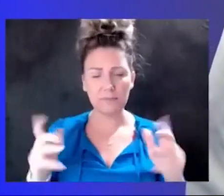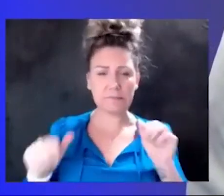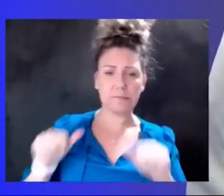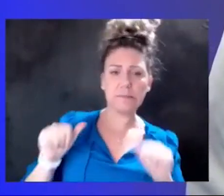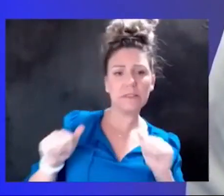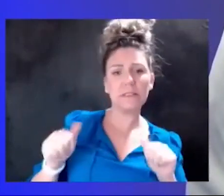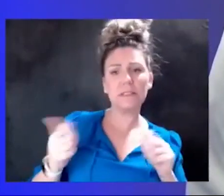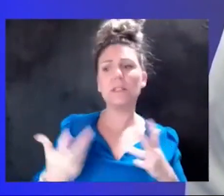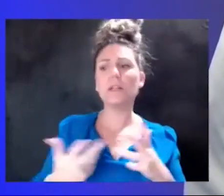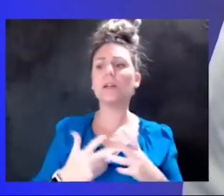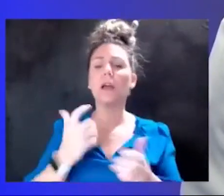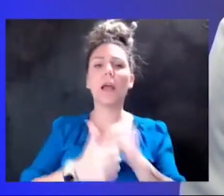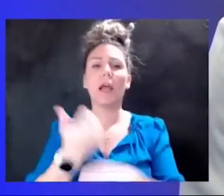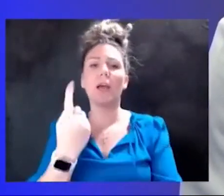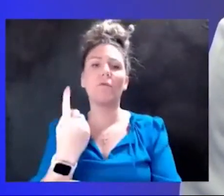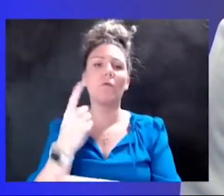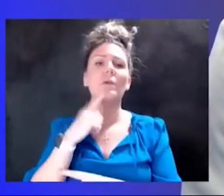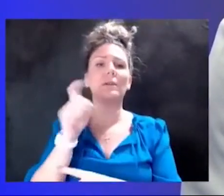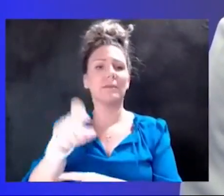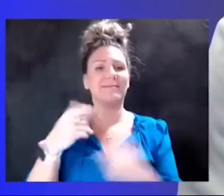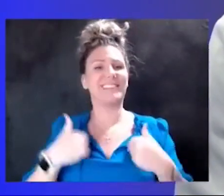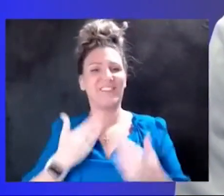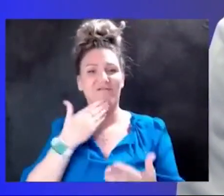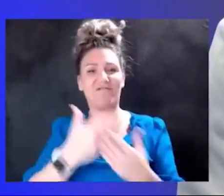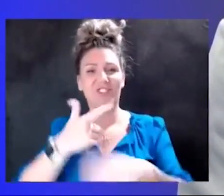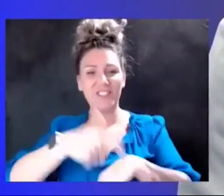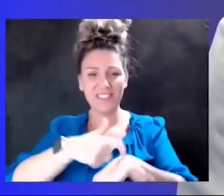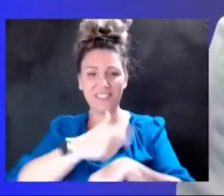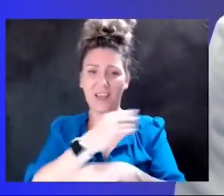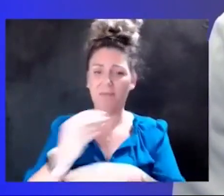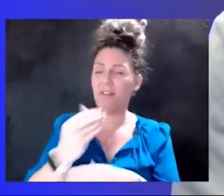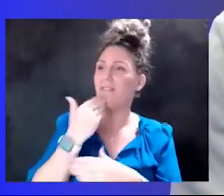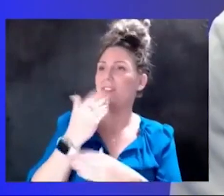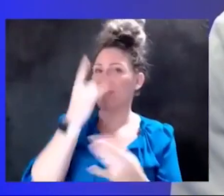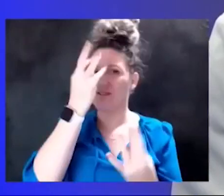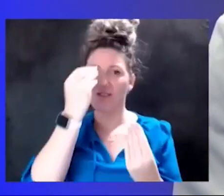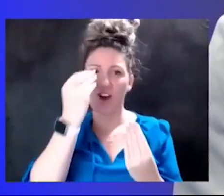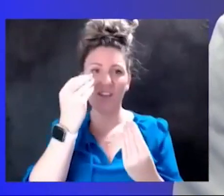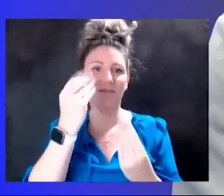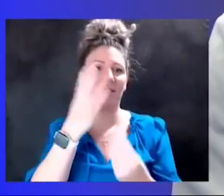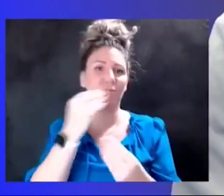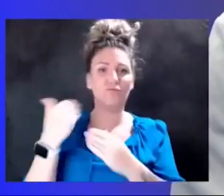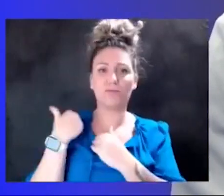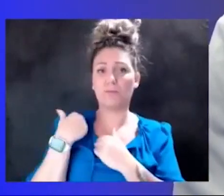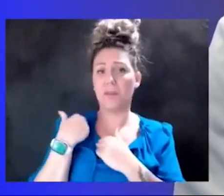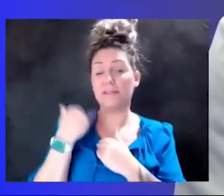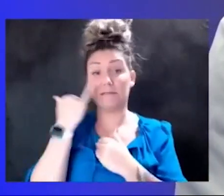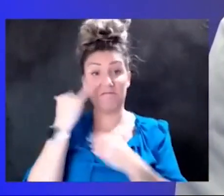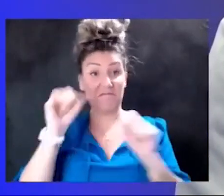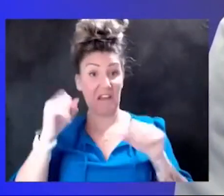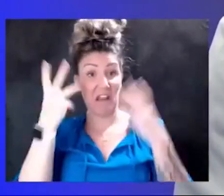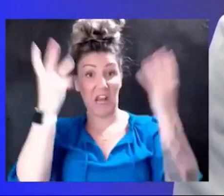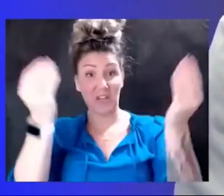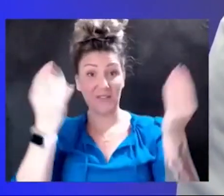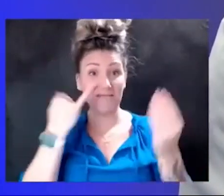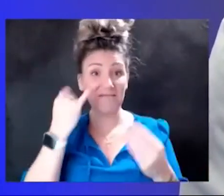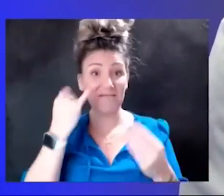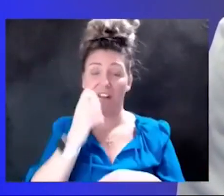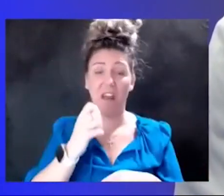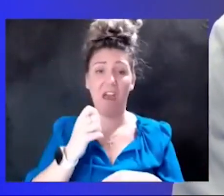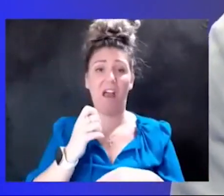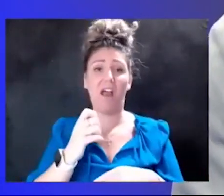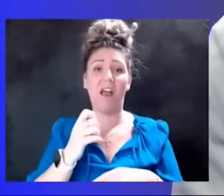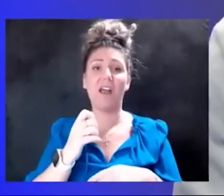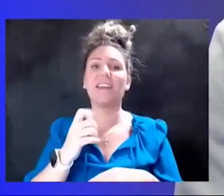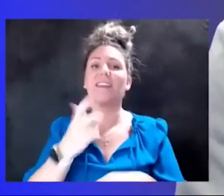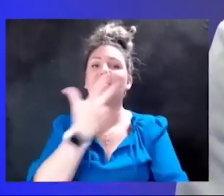have a good time. Do it thoughtfully and responsibly. Do it outside if you can. If you aren't masked, remember, wear masks. Or if you aren't